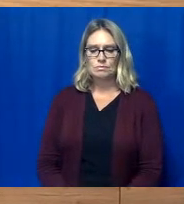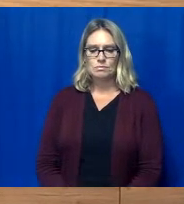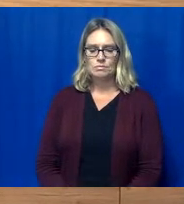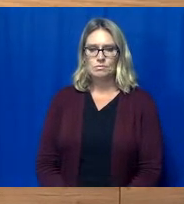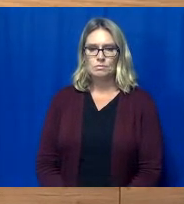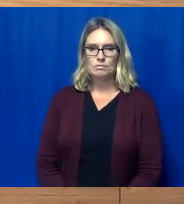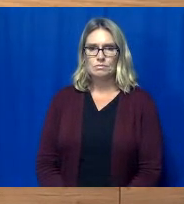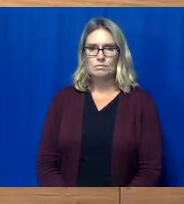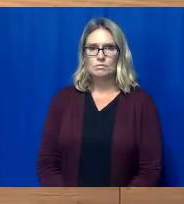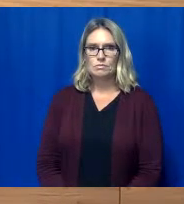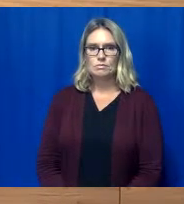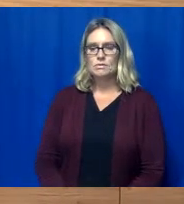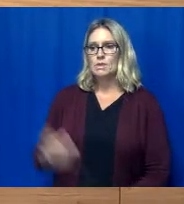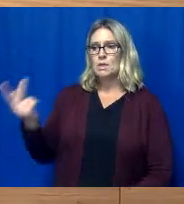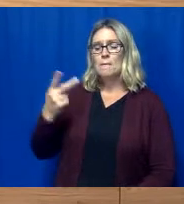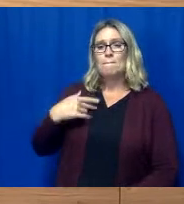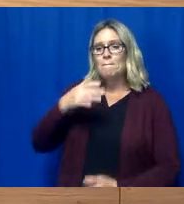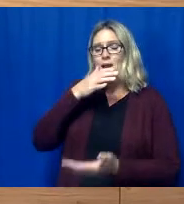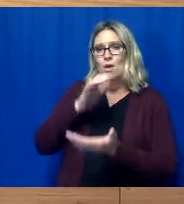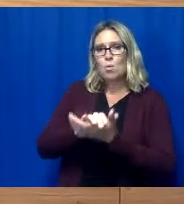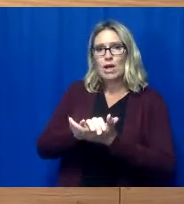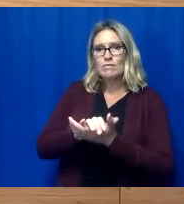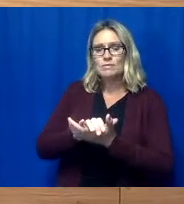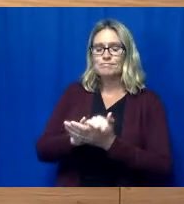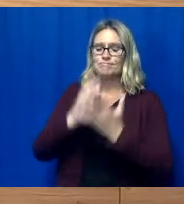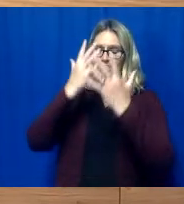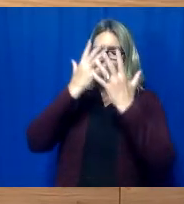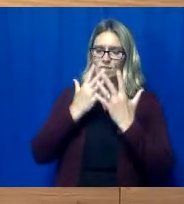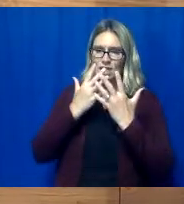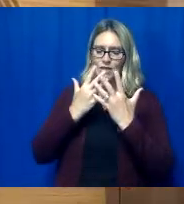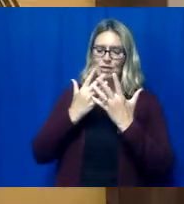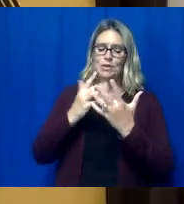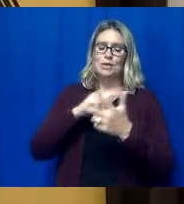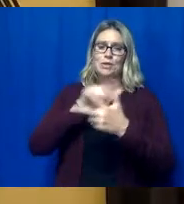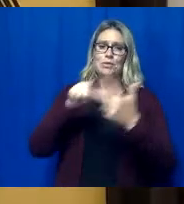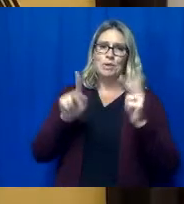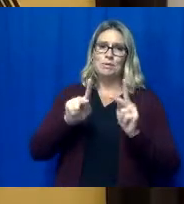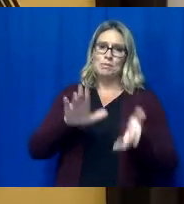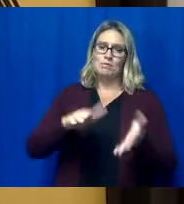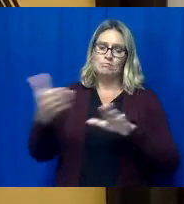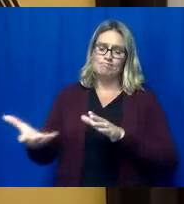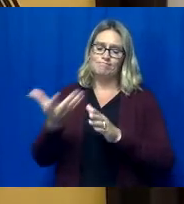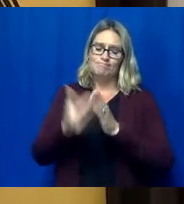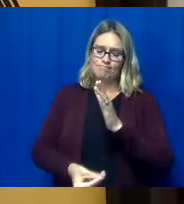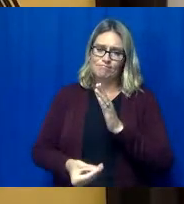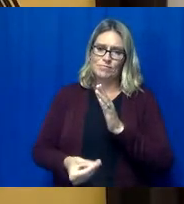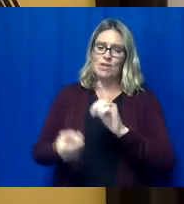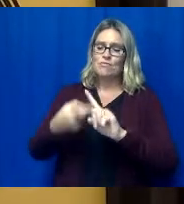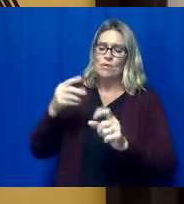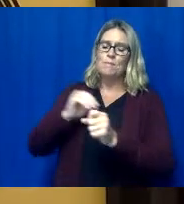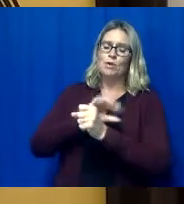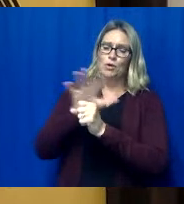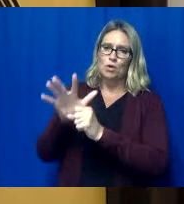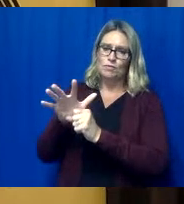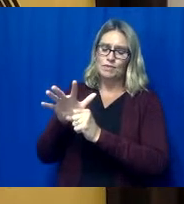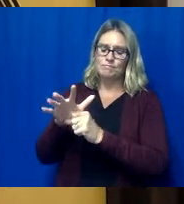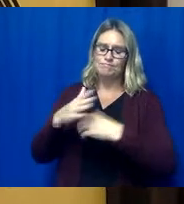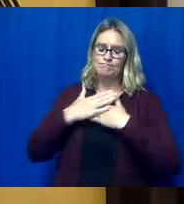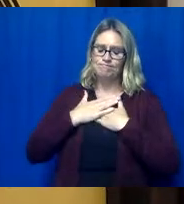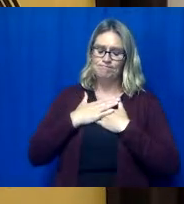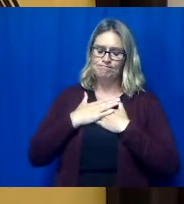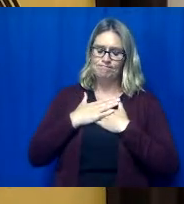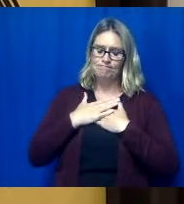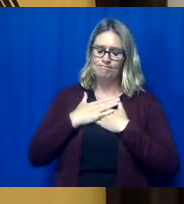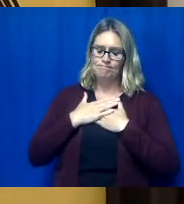Marcia and I were saddened to learn that 3 New Brunswickers have died as a result of complications from COVID-19. On behalf of